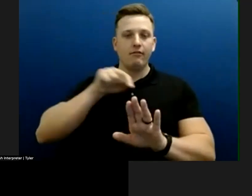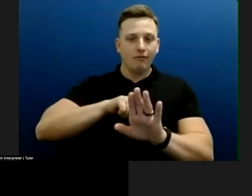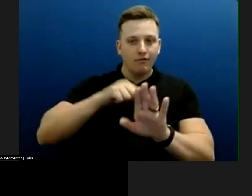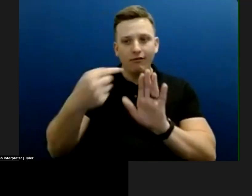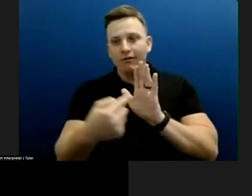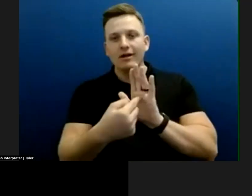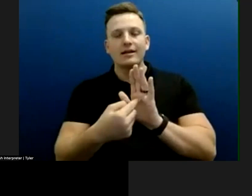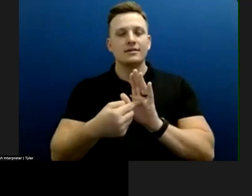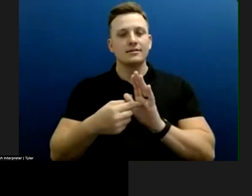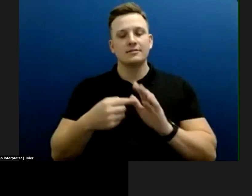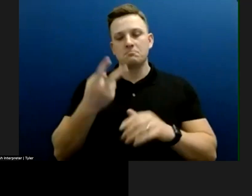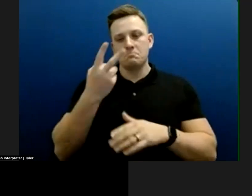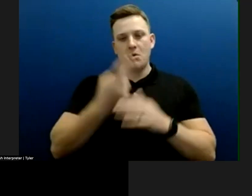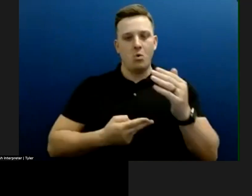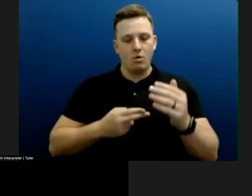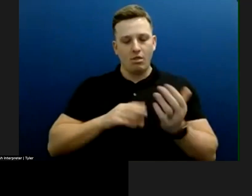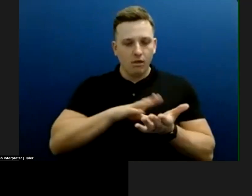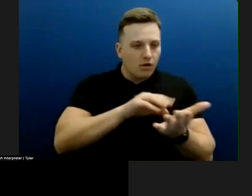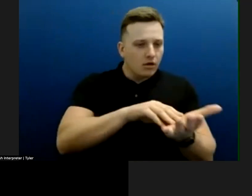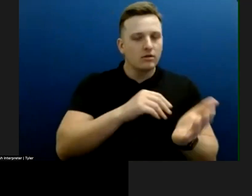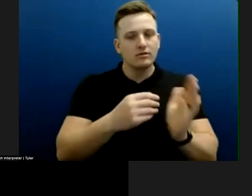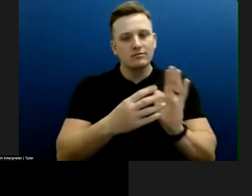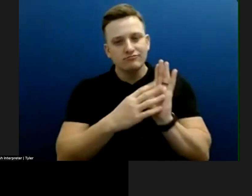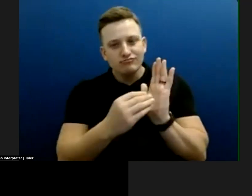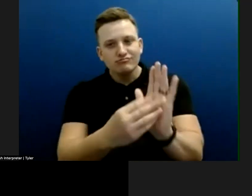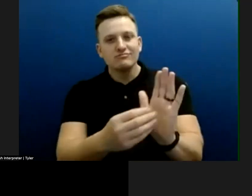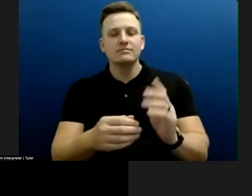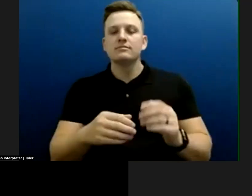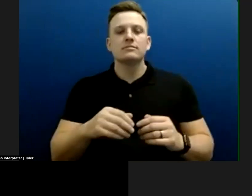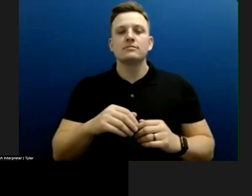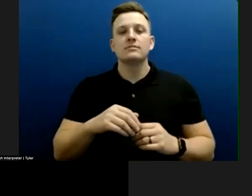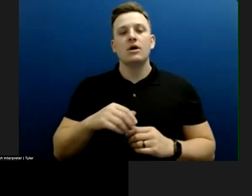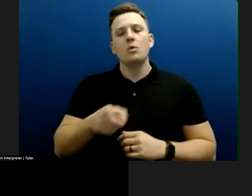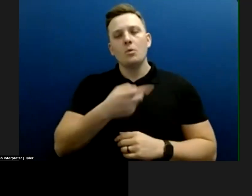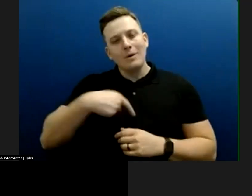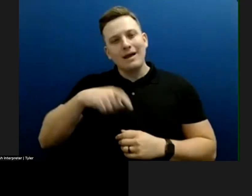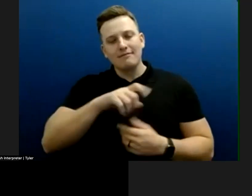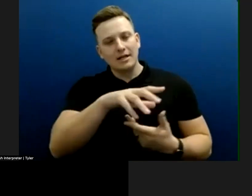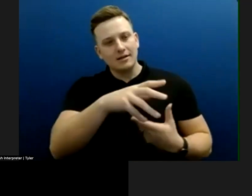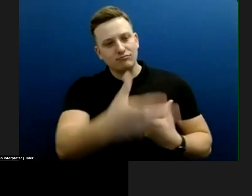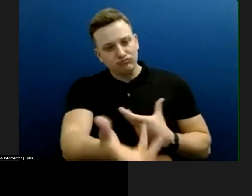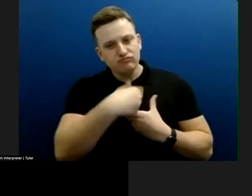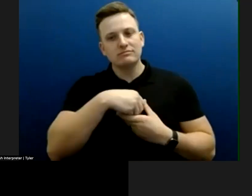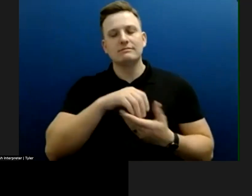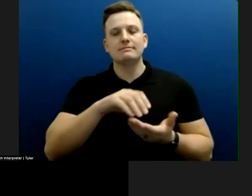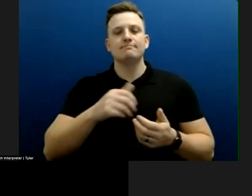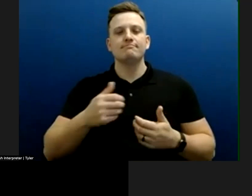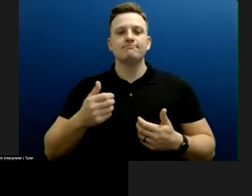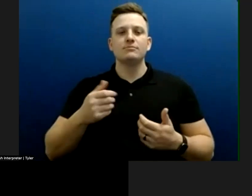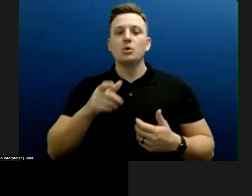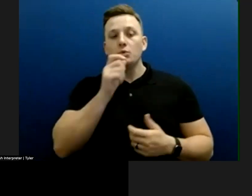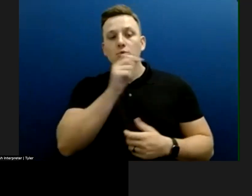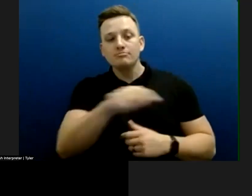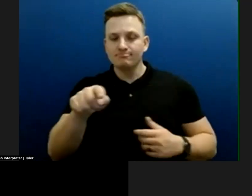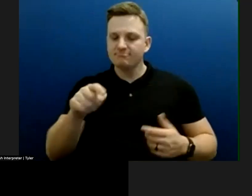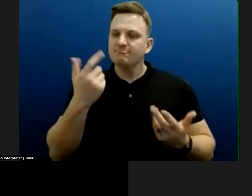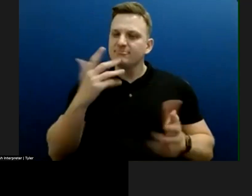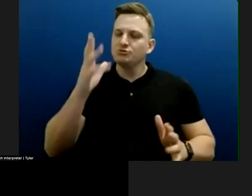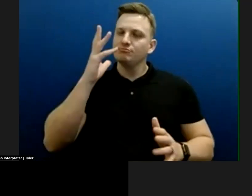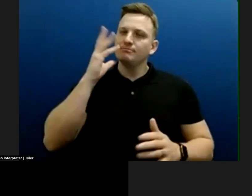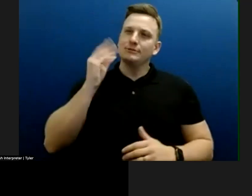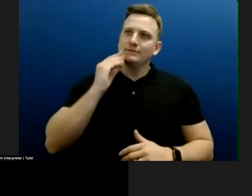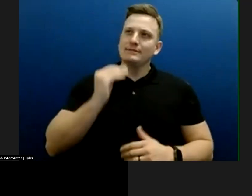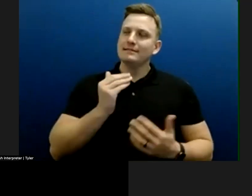blindness unless it has the lived experience right there in the centre of some of those